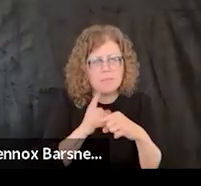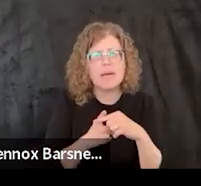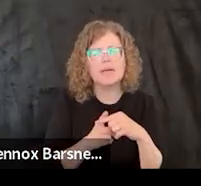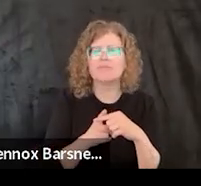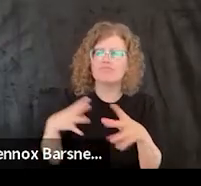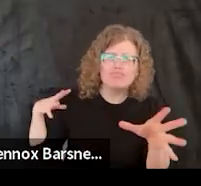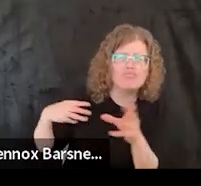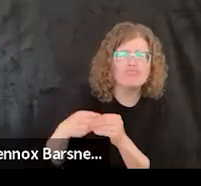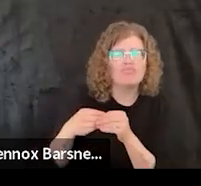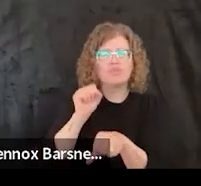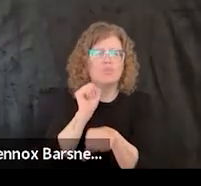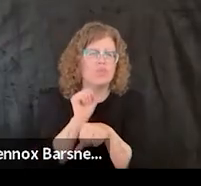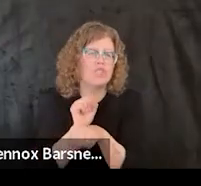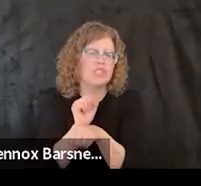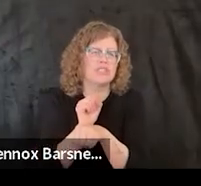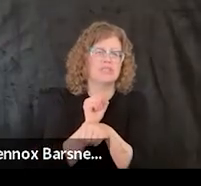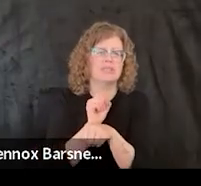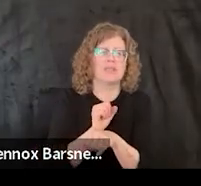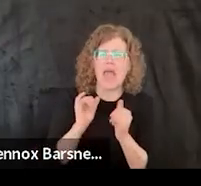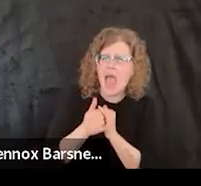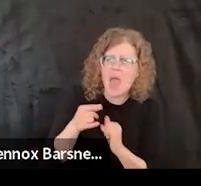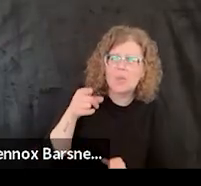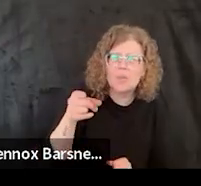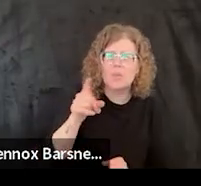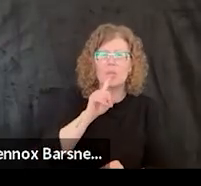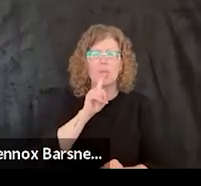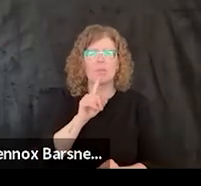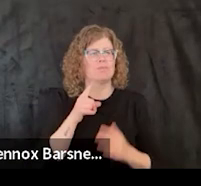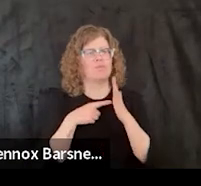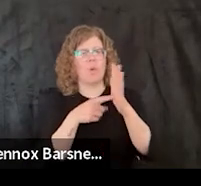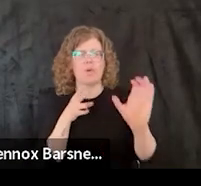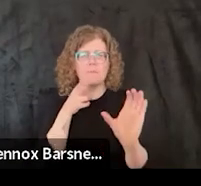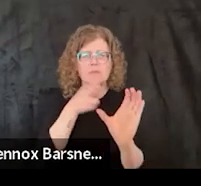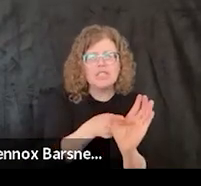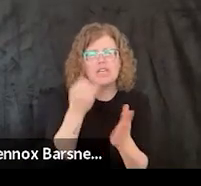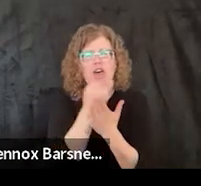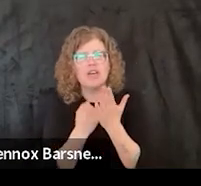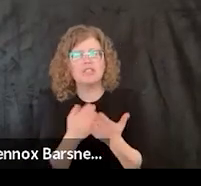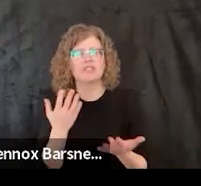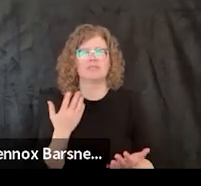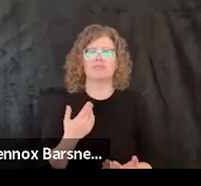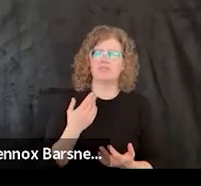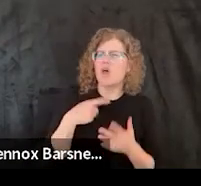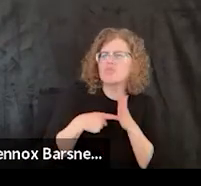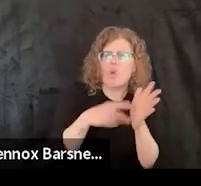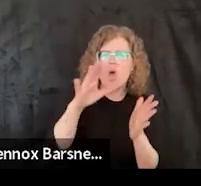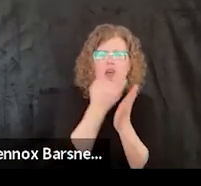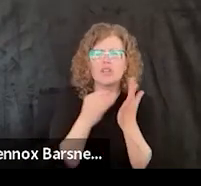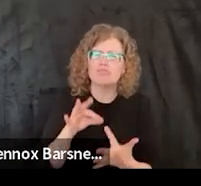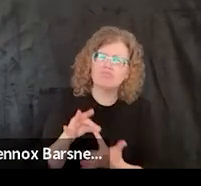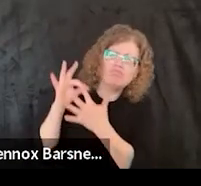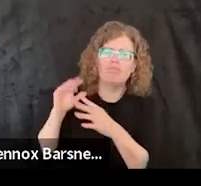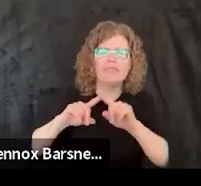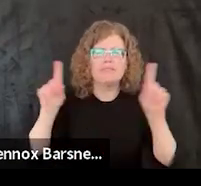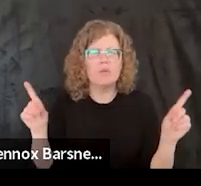how you don't fit into your artistic community or disciplines, and what artistic quality, growth, or success mean for